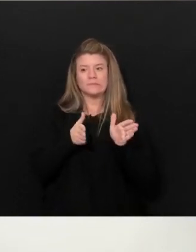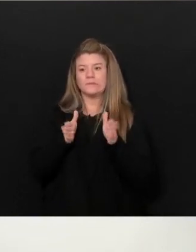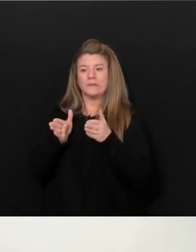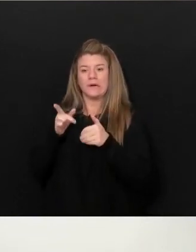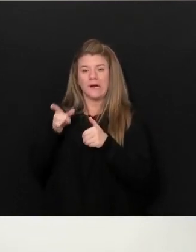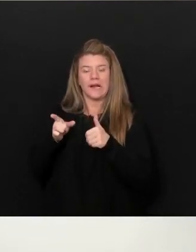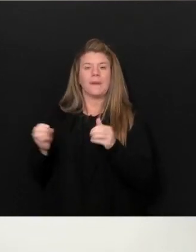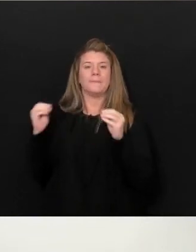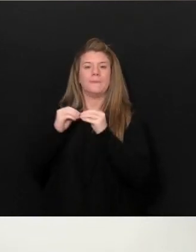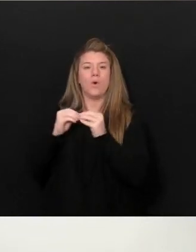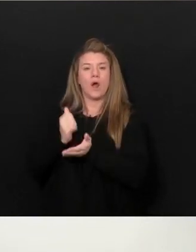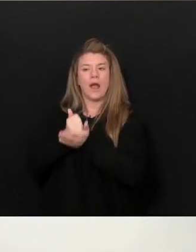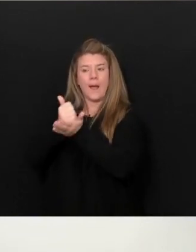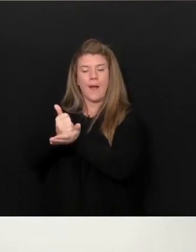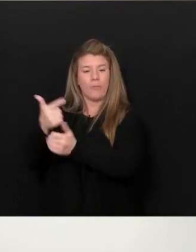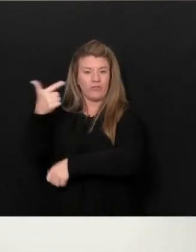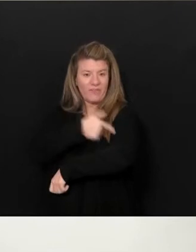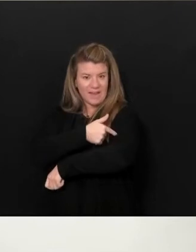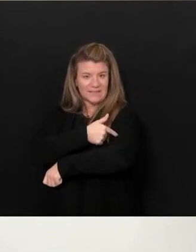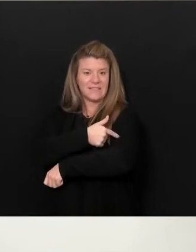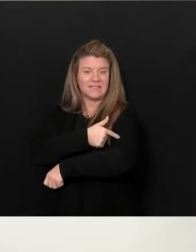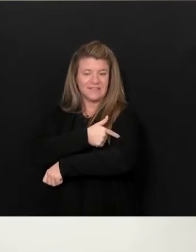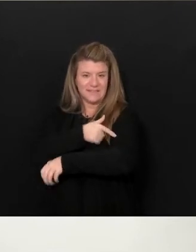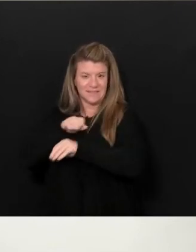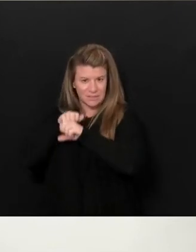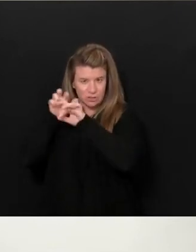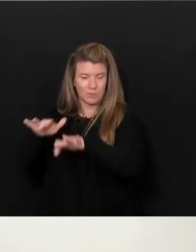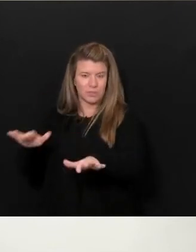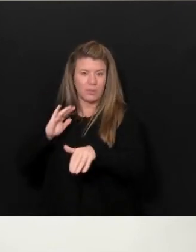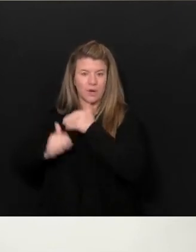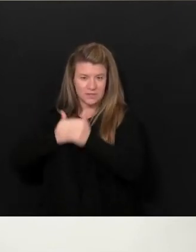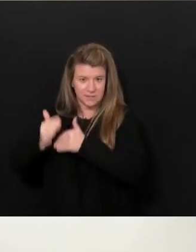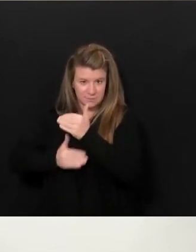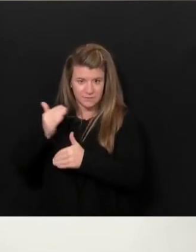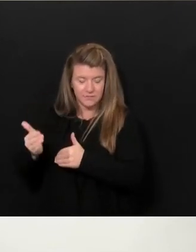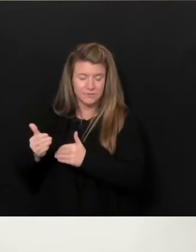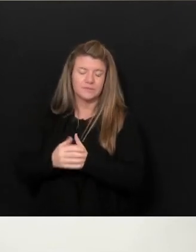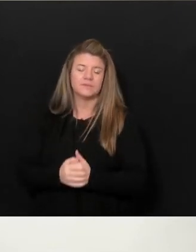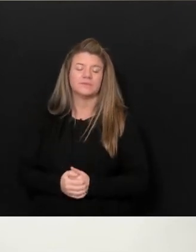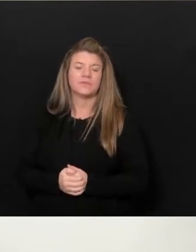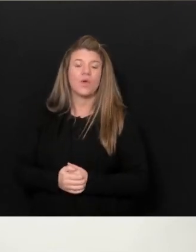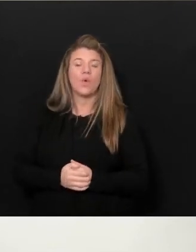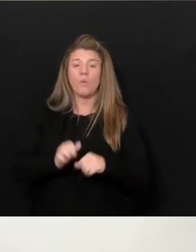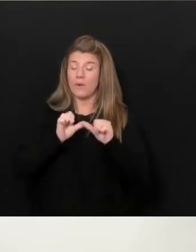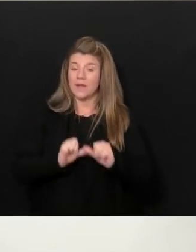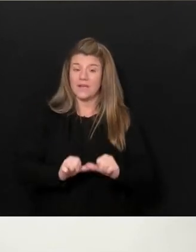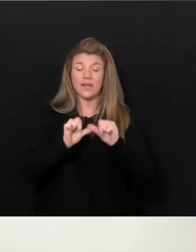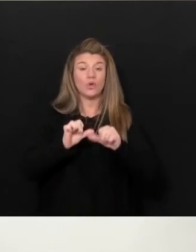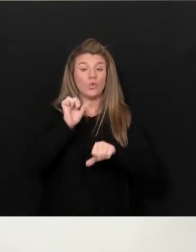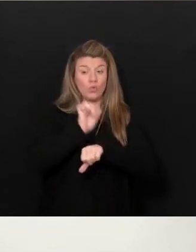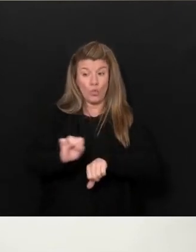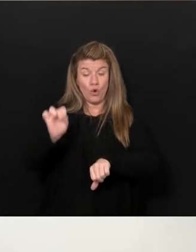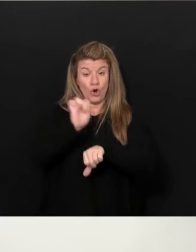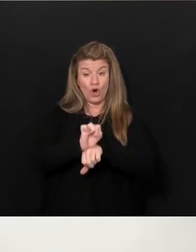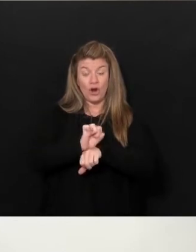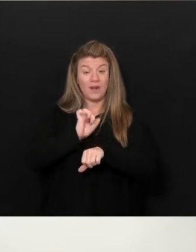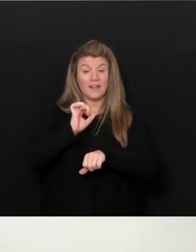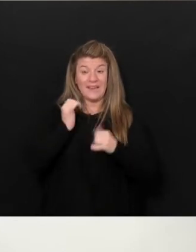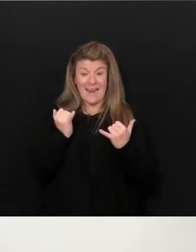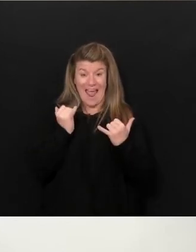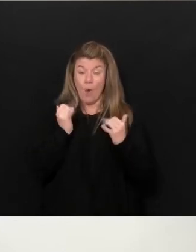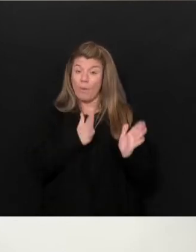work the vaccine distribution process, continue to work vaccine distribution